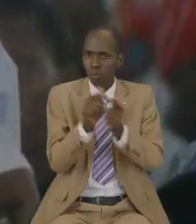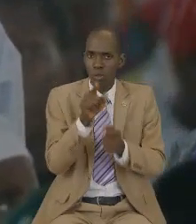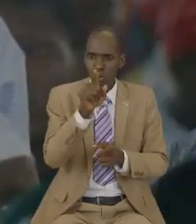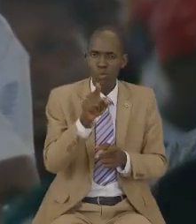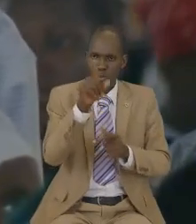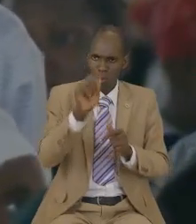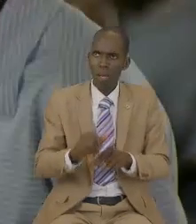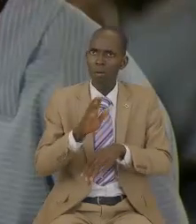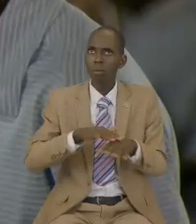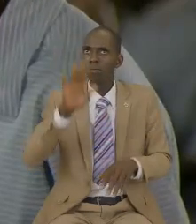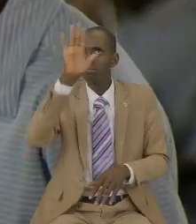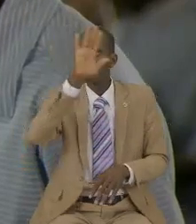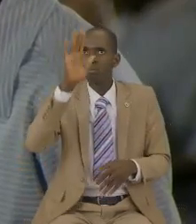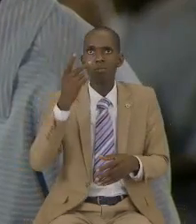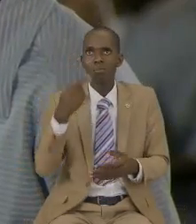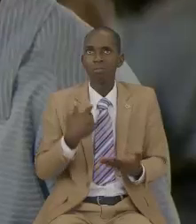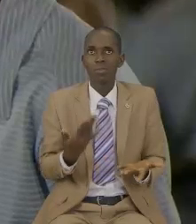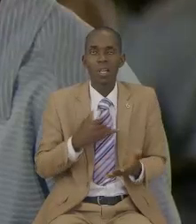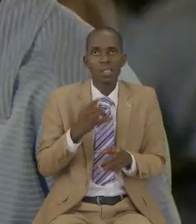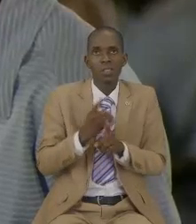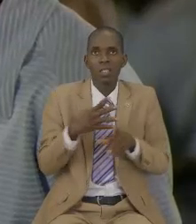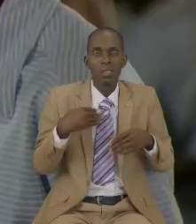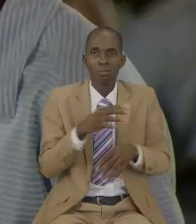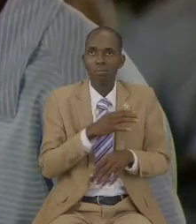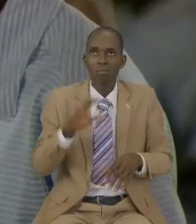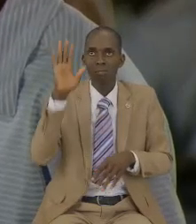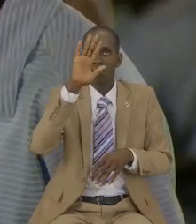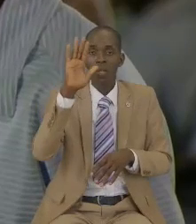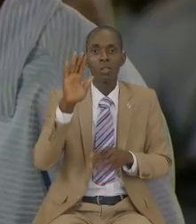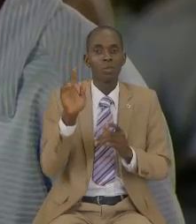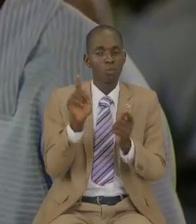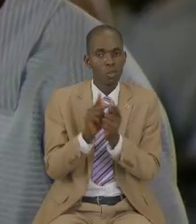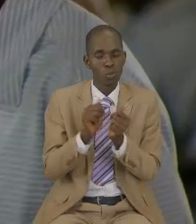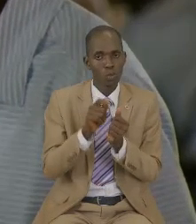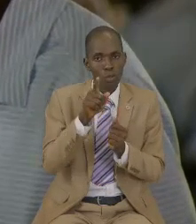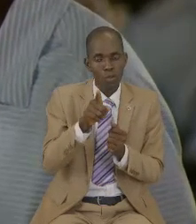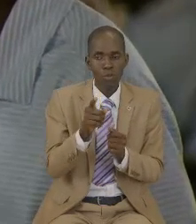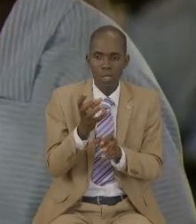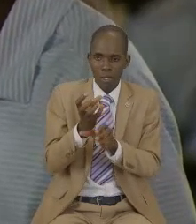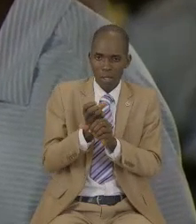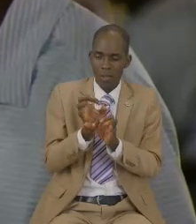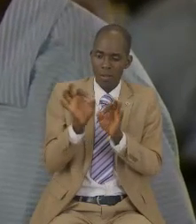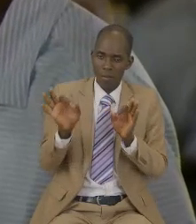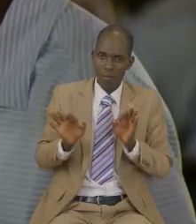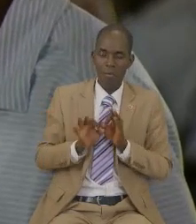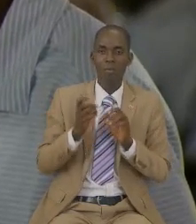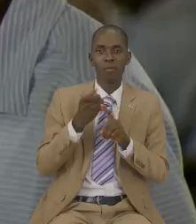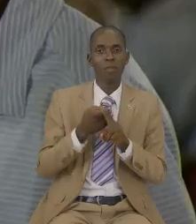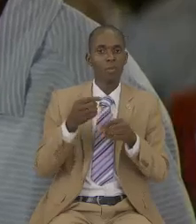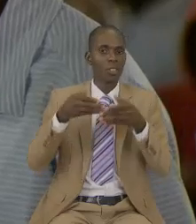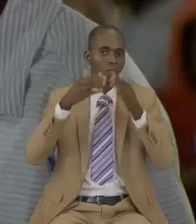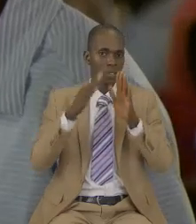delighted to seeing you do this, you know, good